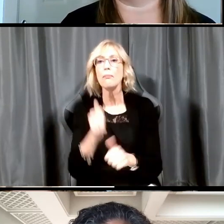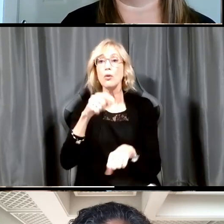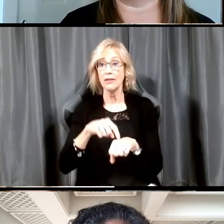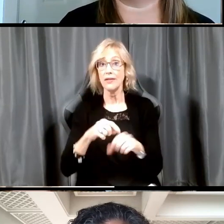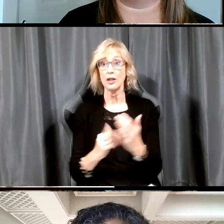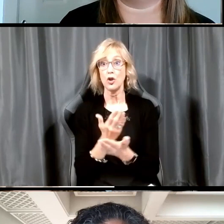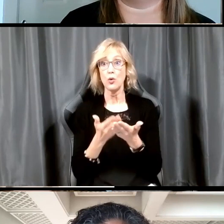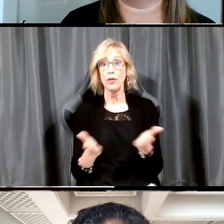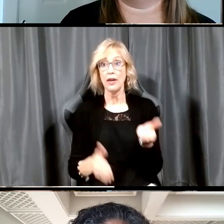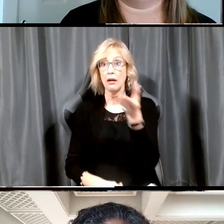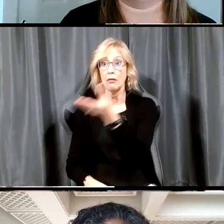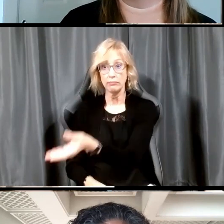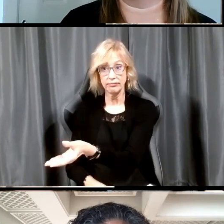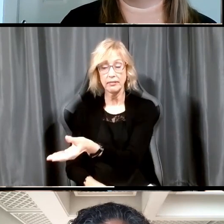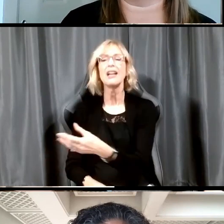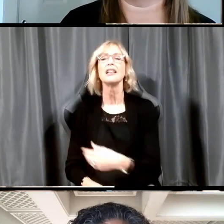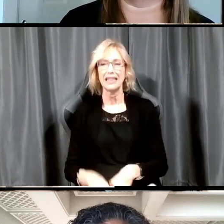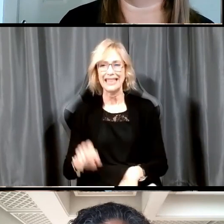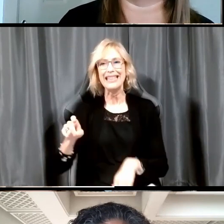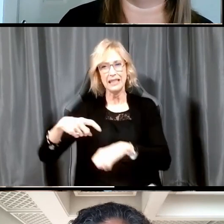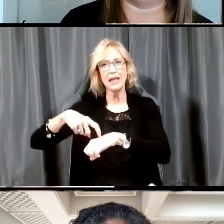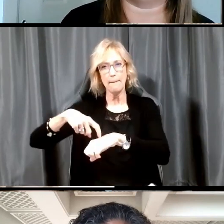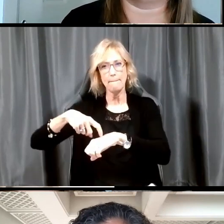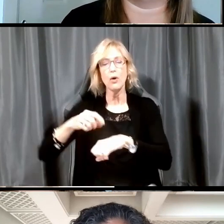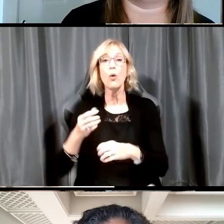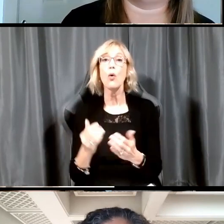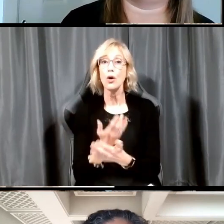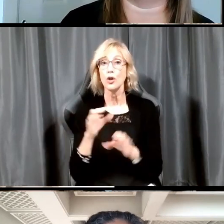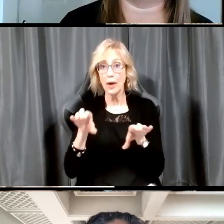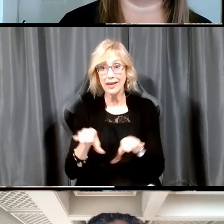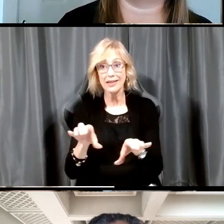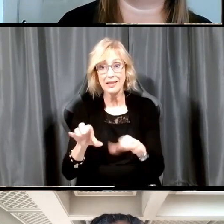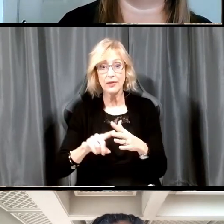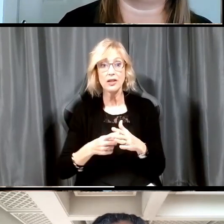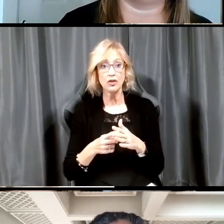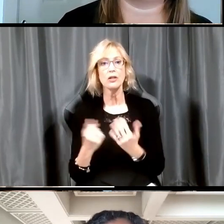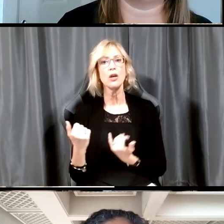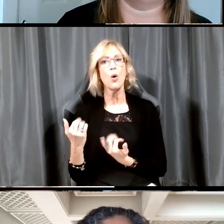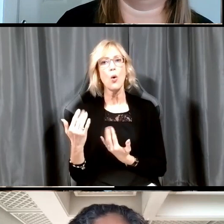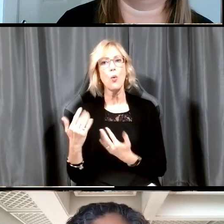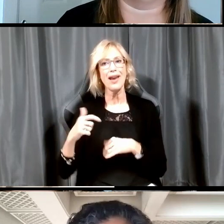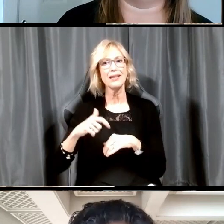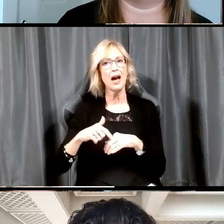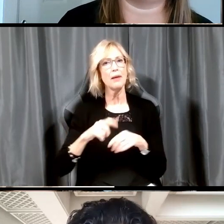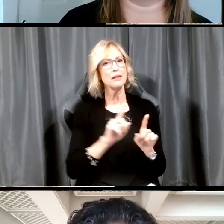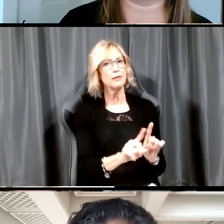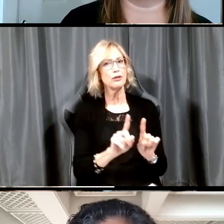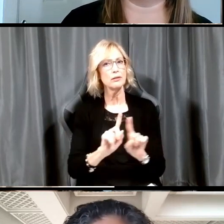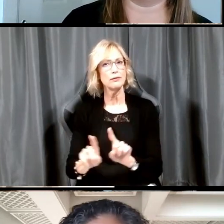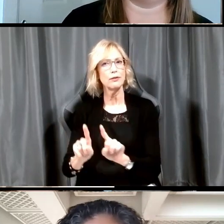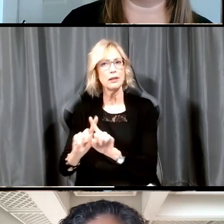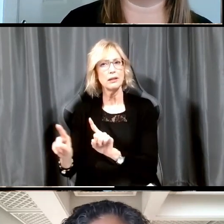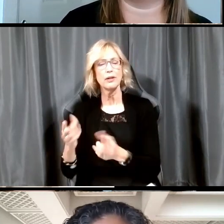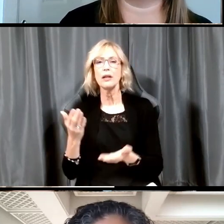new item is presented or when a new activity starts, and that wait time varies. You may have a